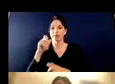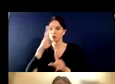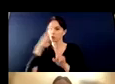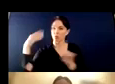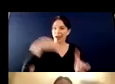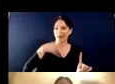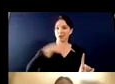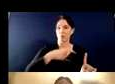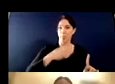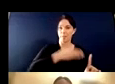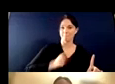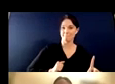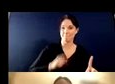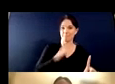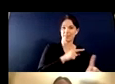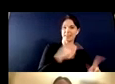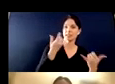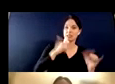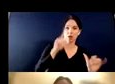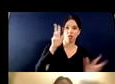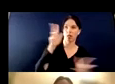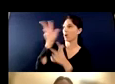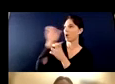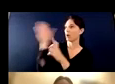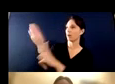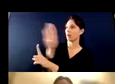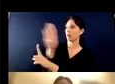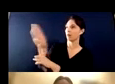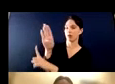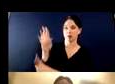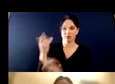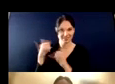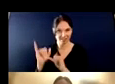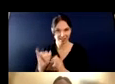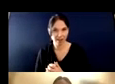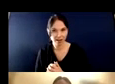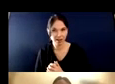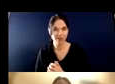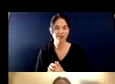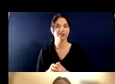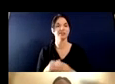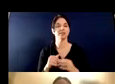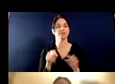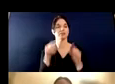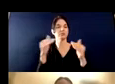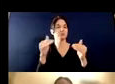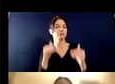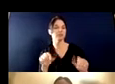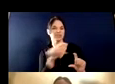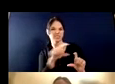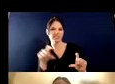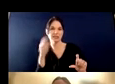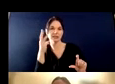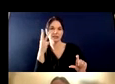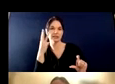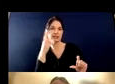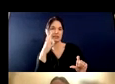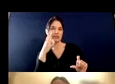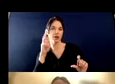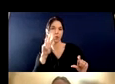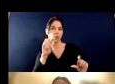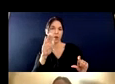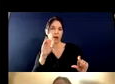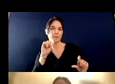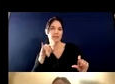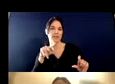them. Below here is a website from Lead K Family